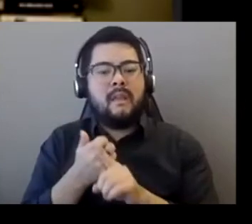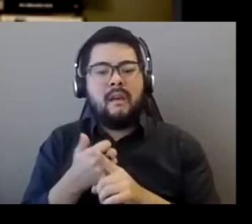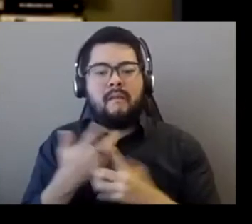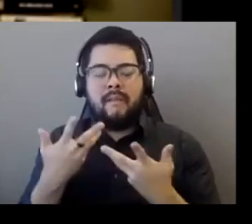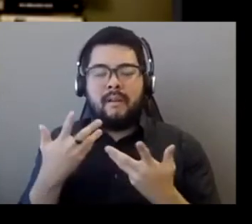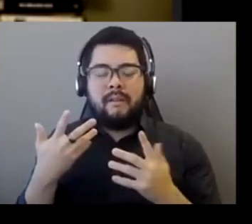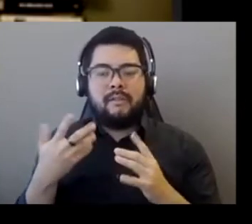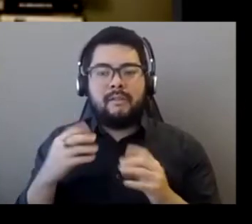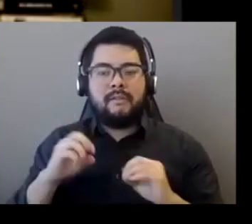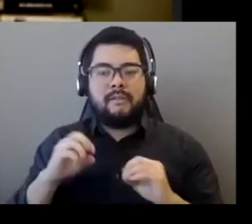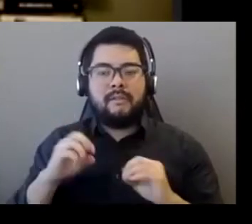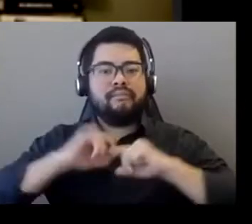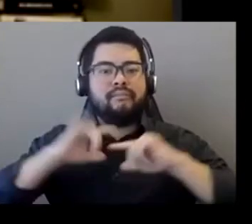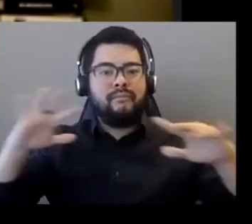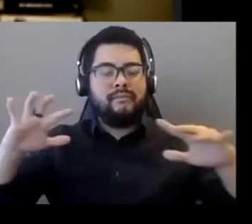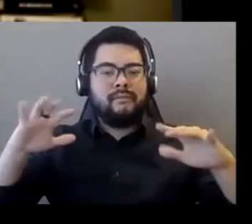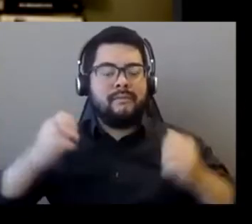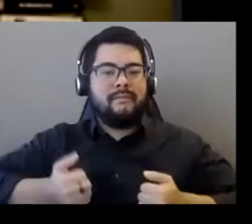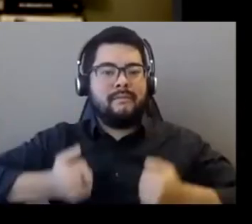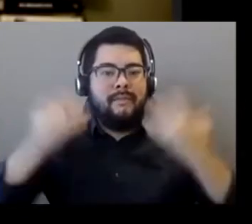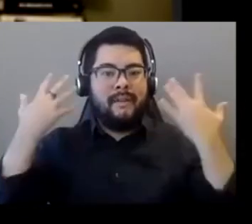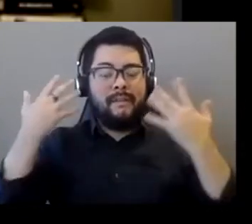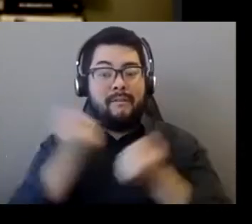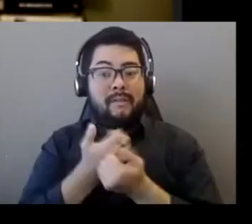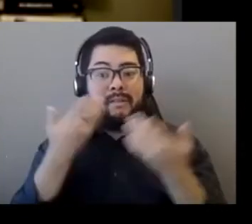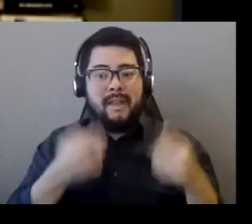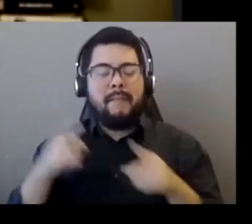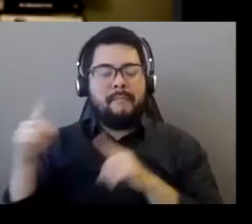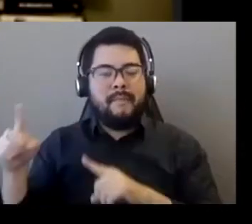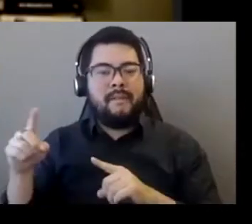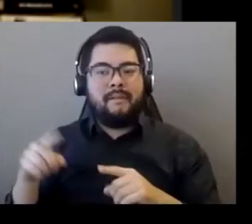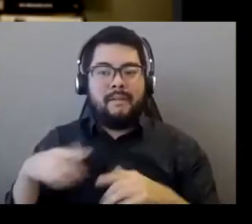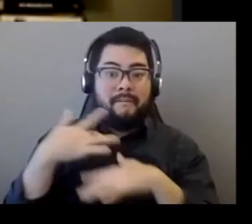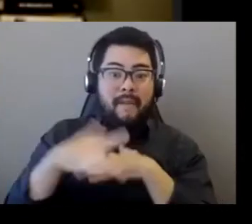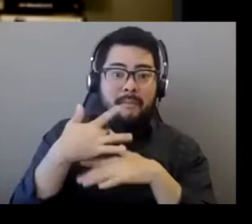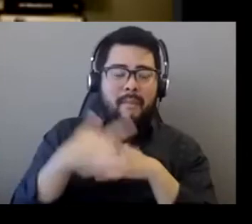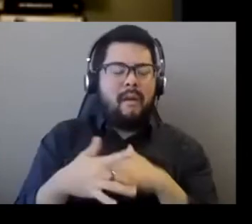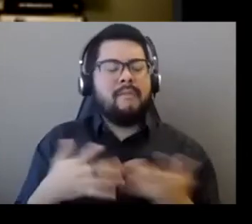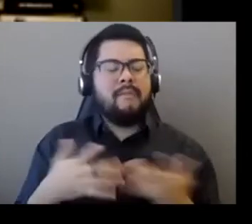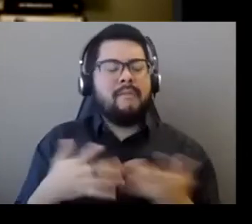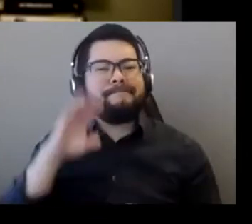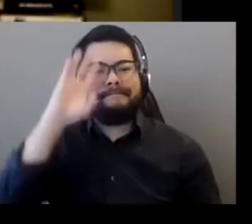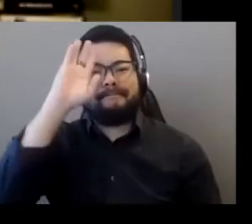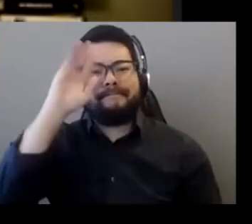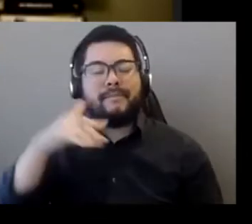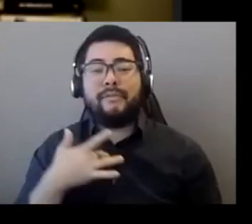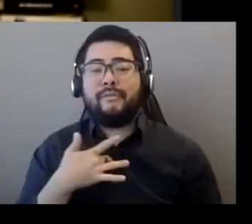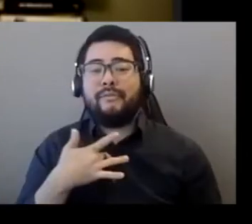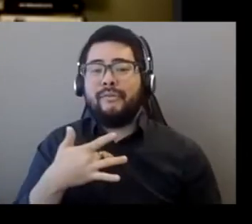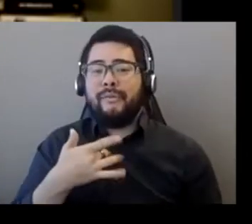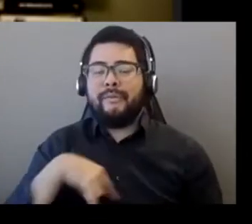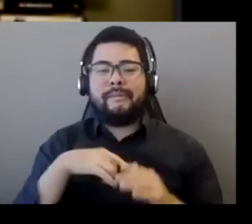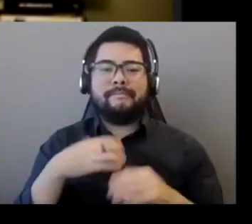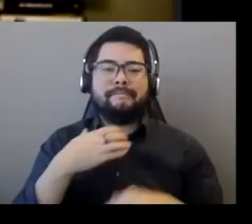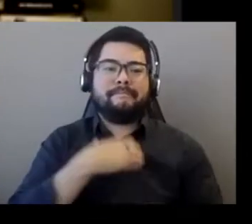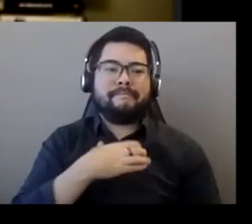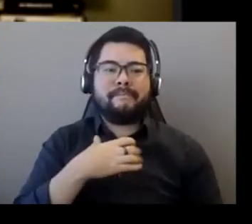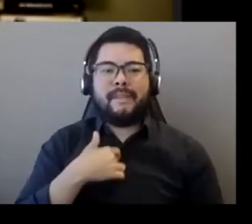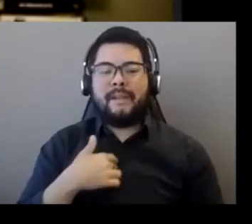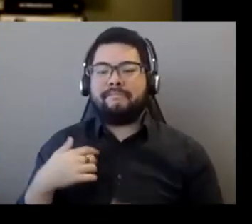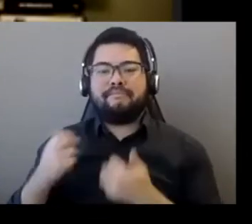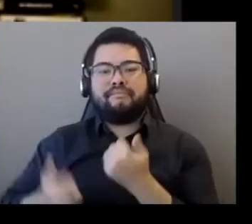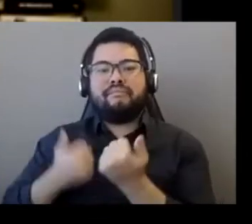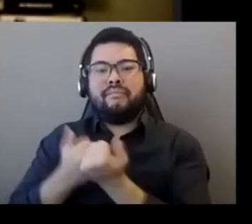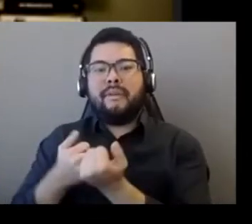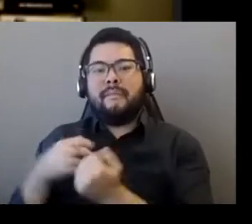swamp what's possible and what's available. You know, we complain that, you know, okay, I'm a pro-Palestinian and,